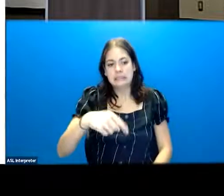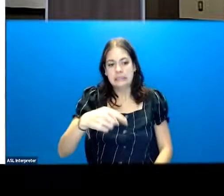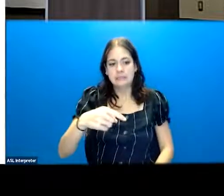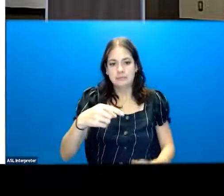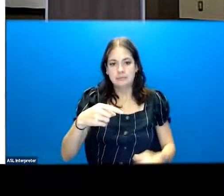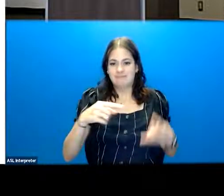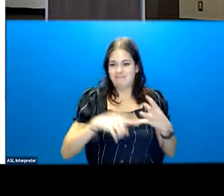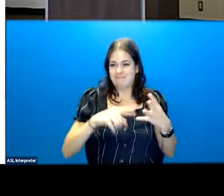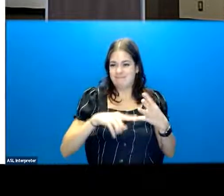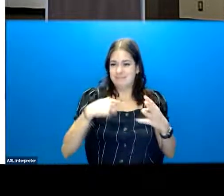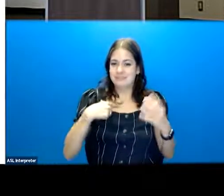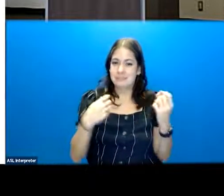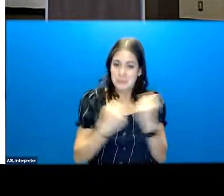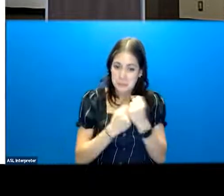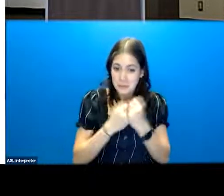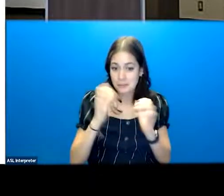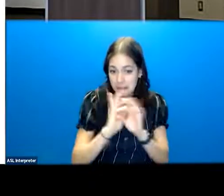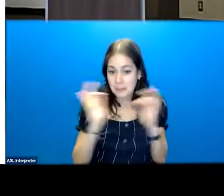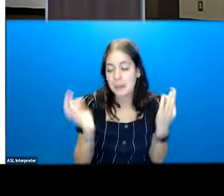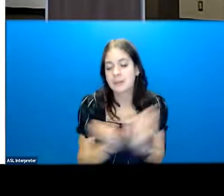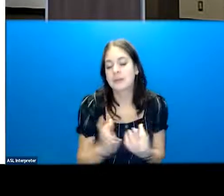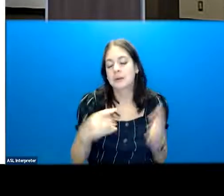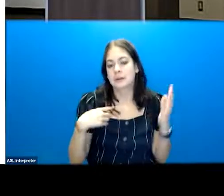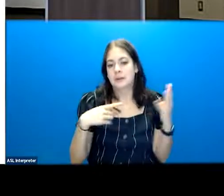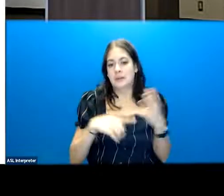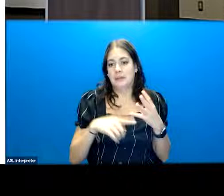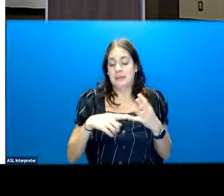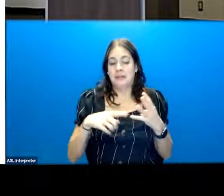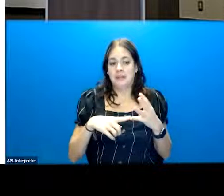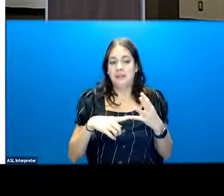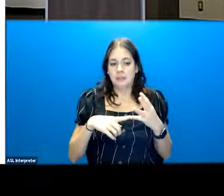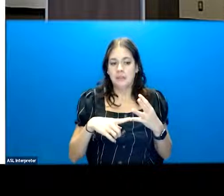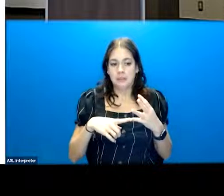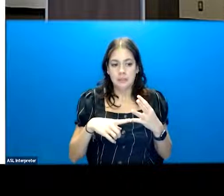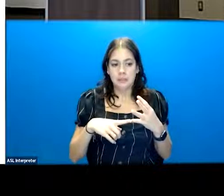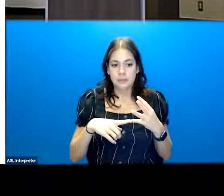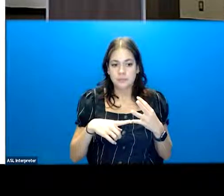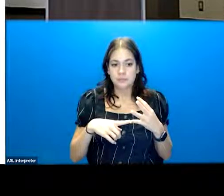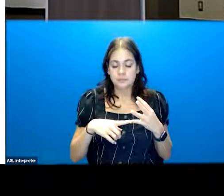is heavily endorsed by family members, really speaks to the fact that